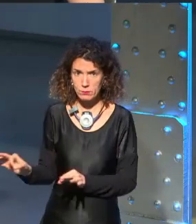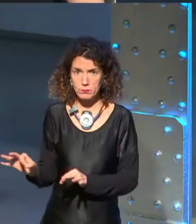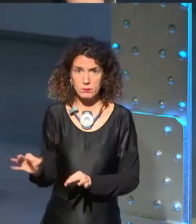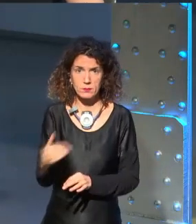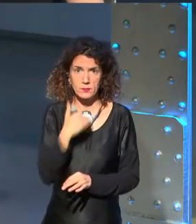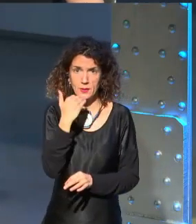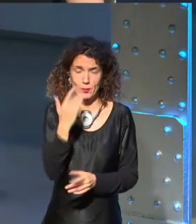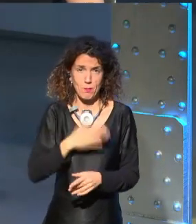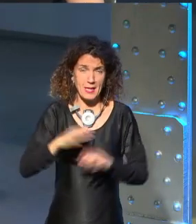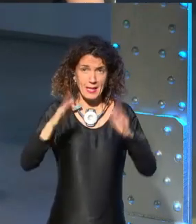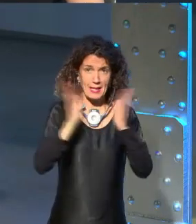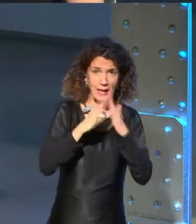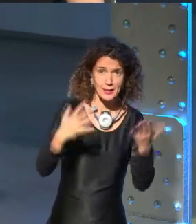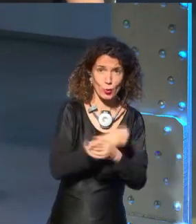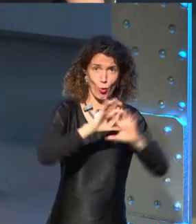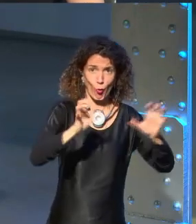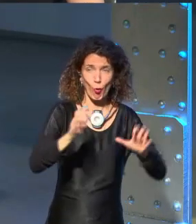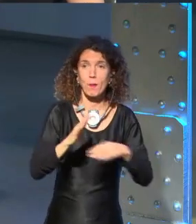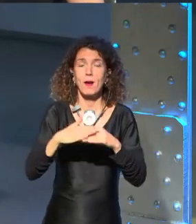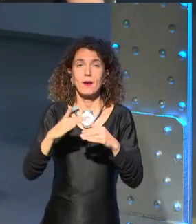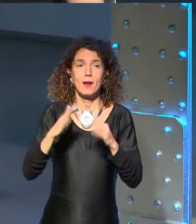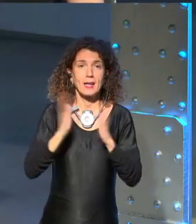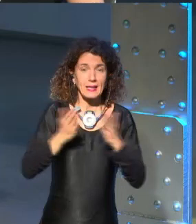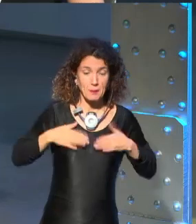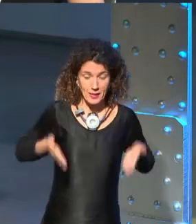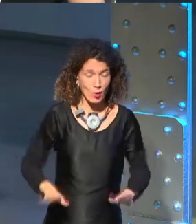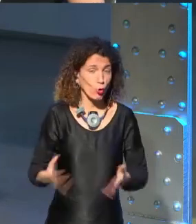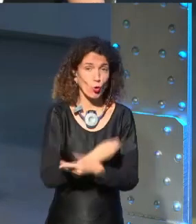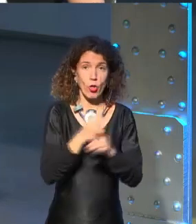house. I made the furniture for my kids' houses. I did, all of that stuff.